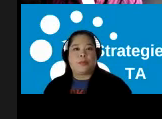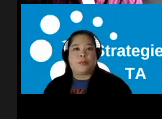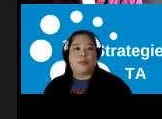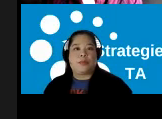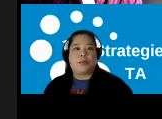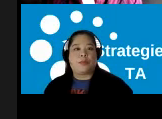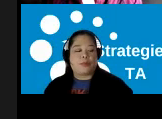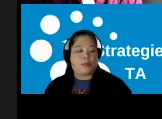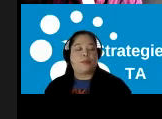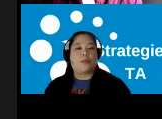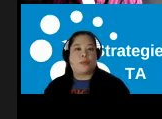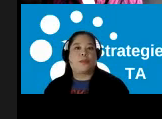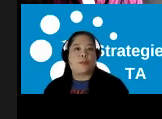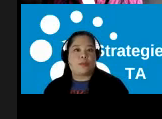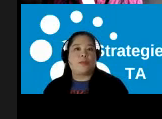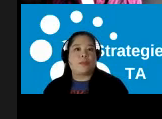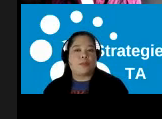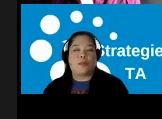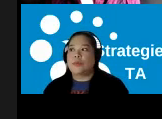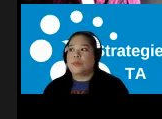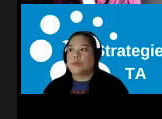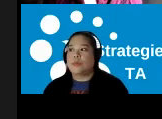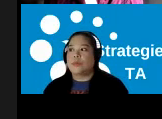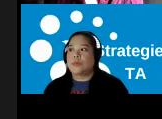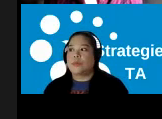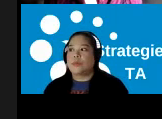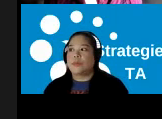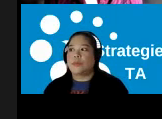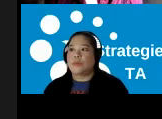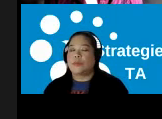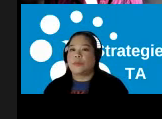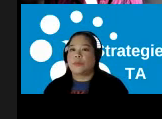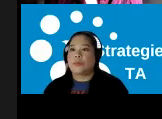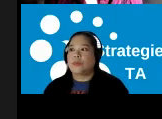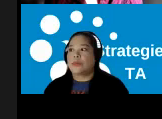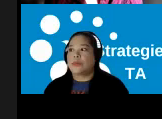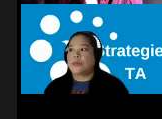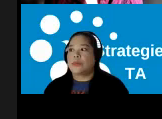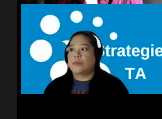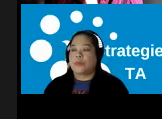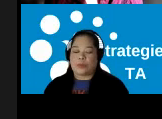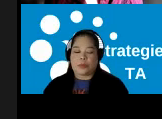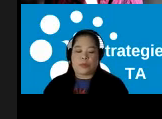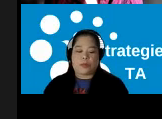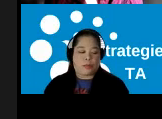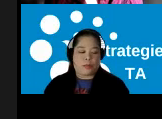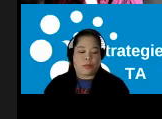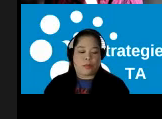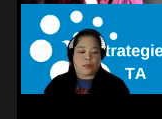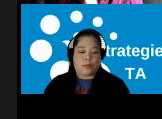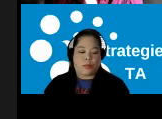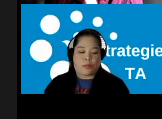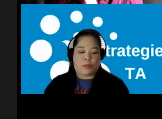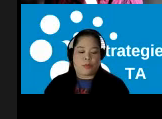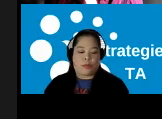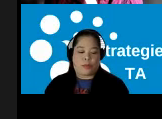language conversation, right? So, you know, there are certain connotations, right? When folks think about child abuse,